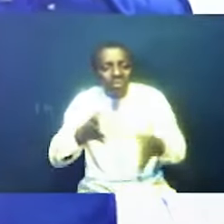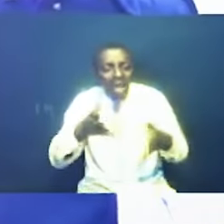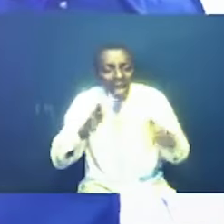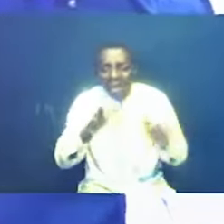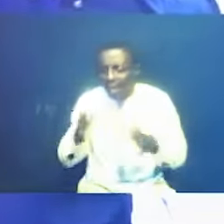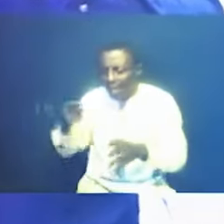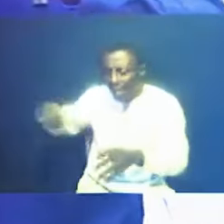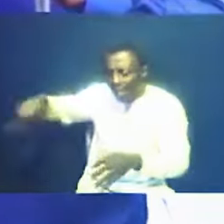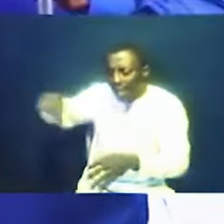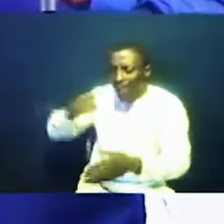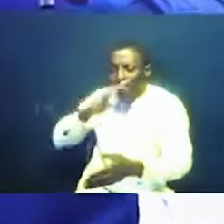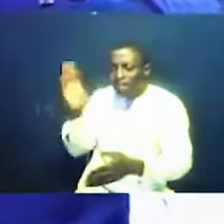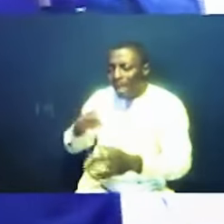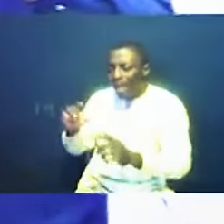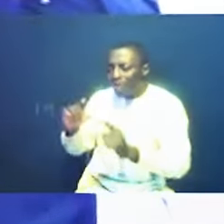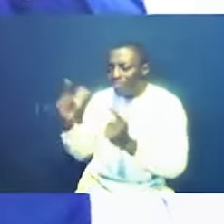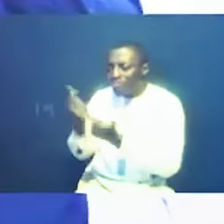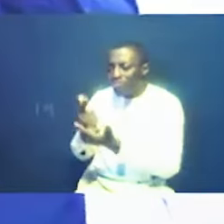group.